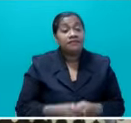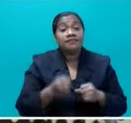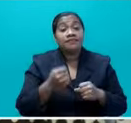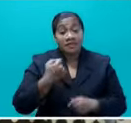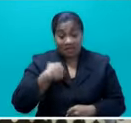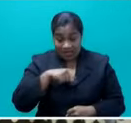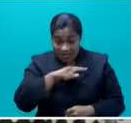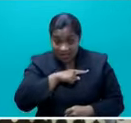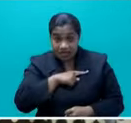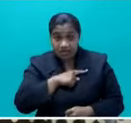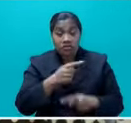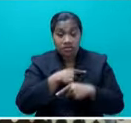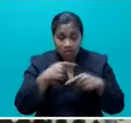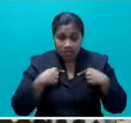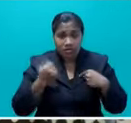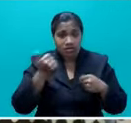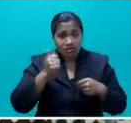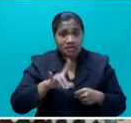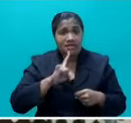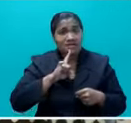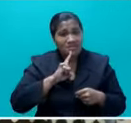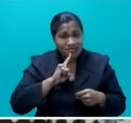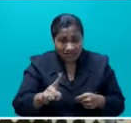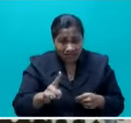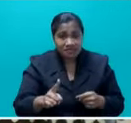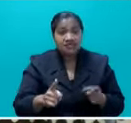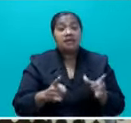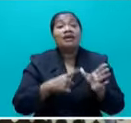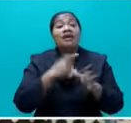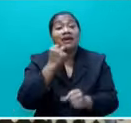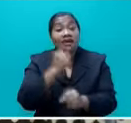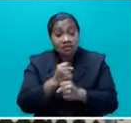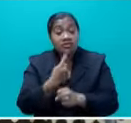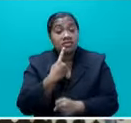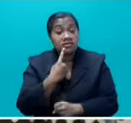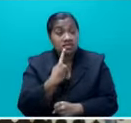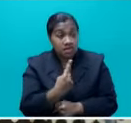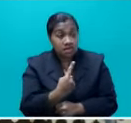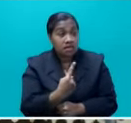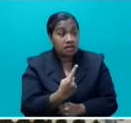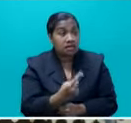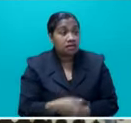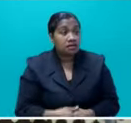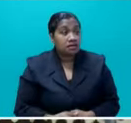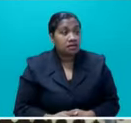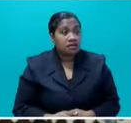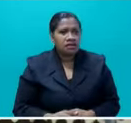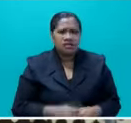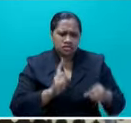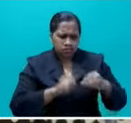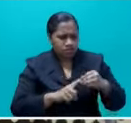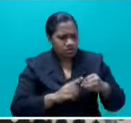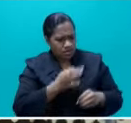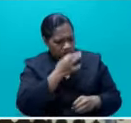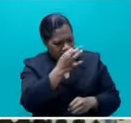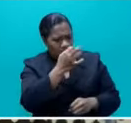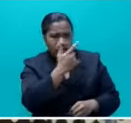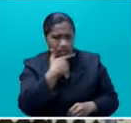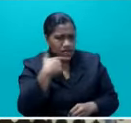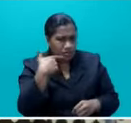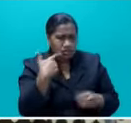defined. It's already, because the AG is saying, is questioning Honorable Garangir Tambua's comment